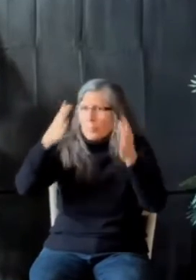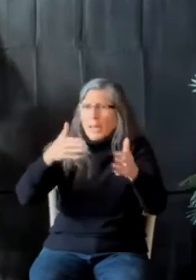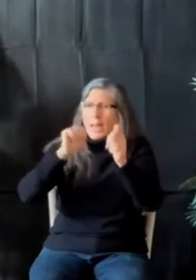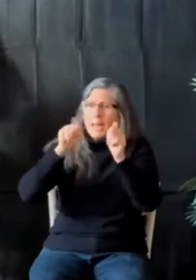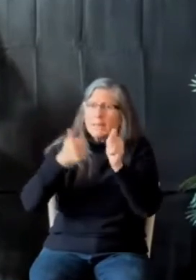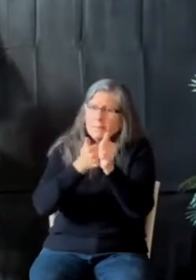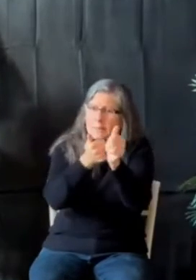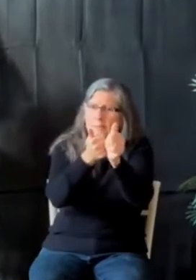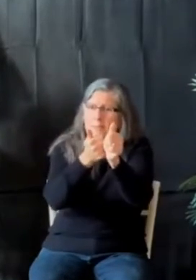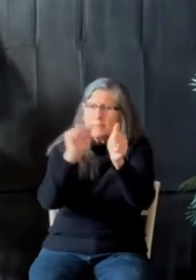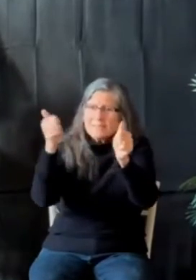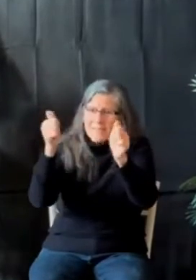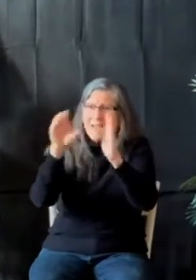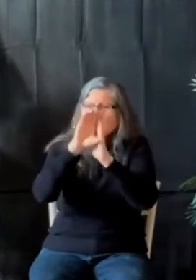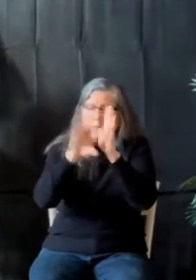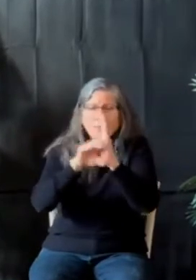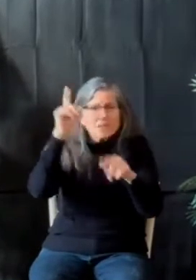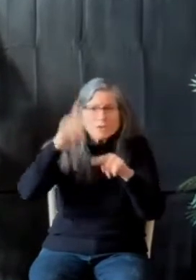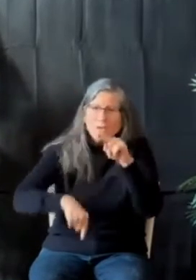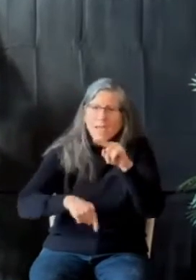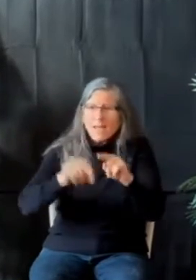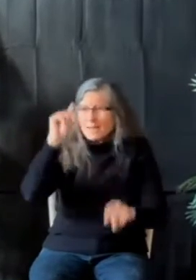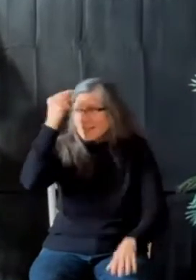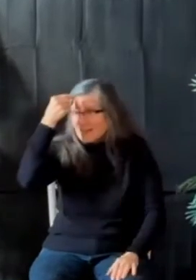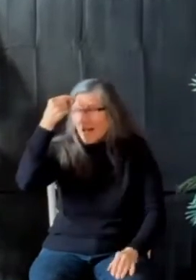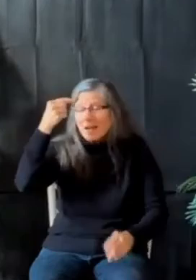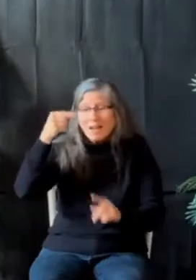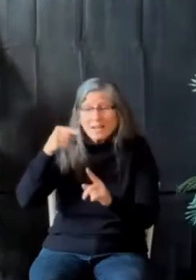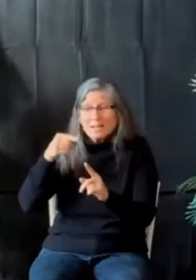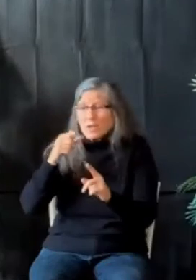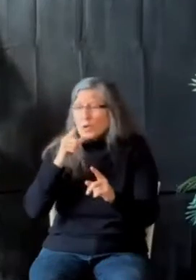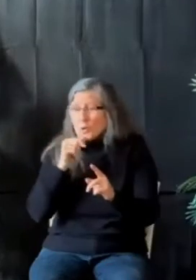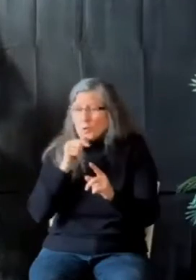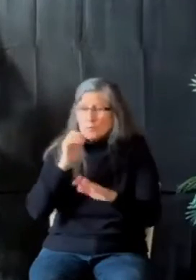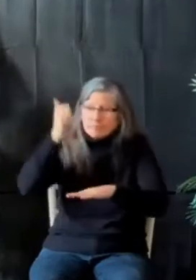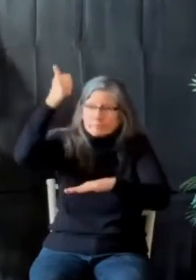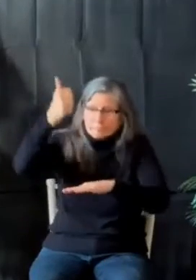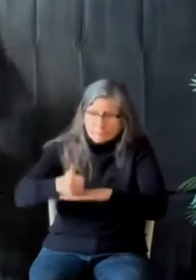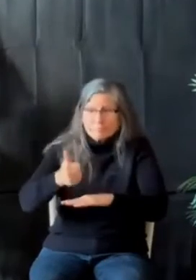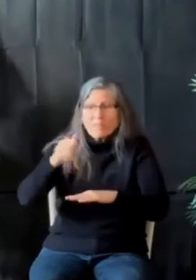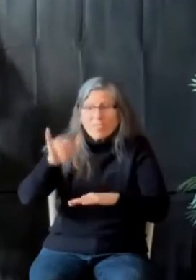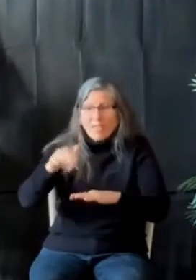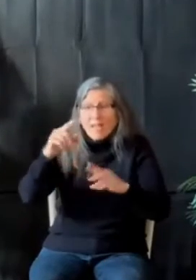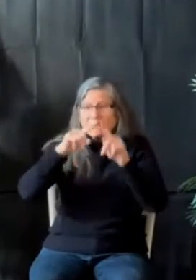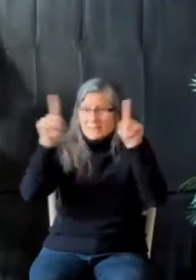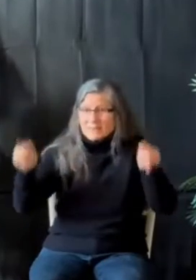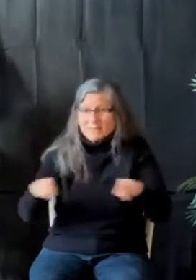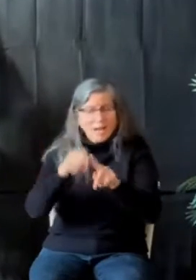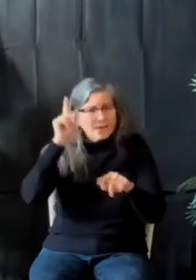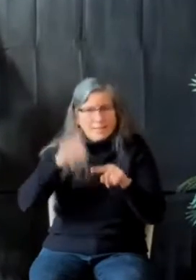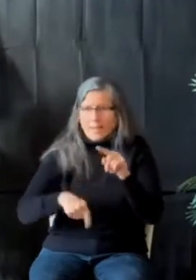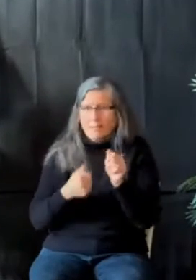You can't. Even the knothead that put the sign up can't do it.